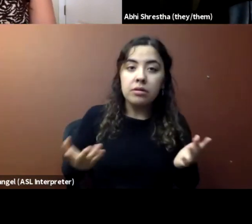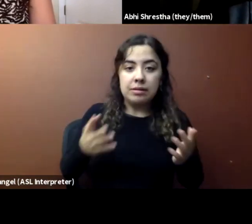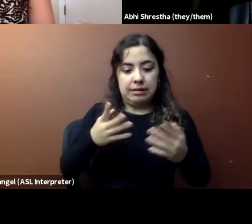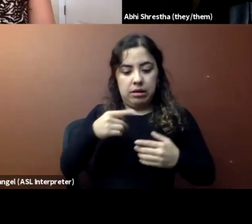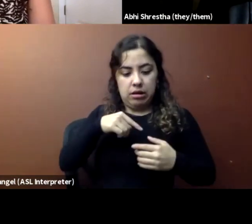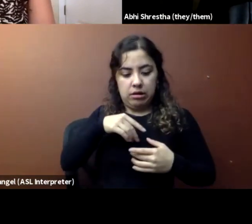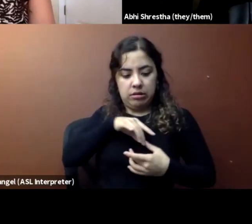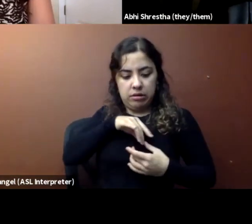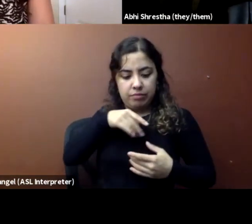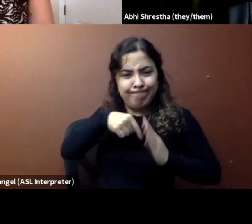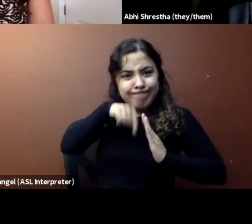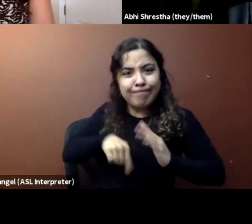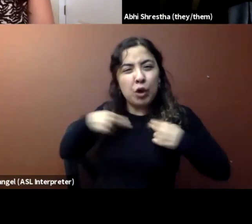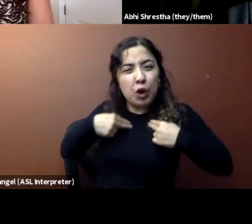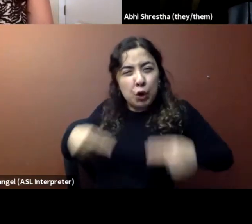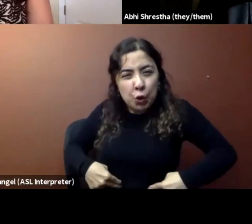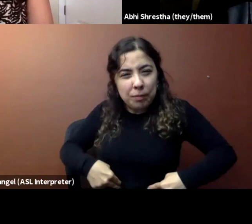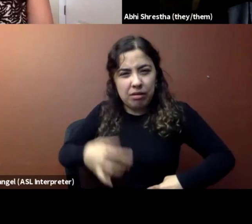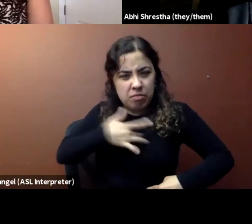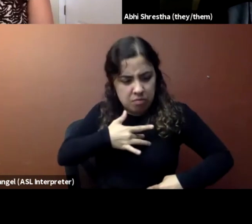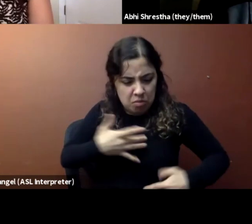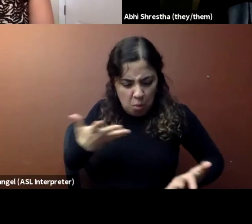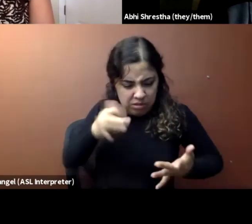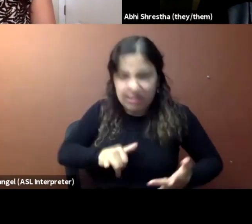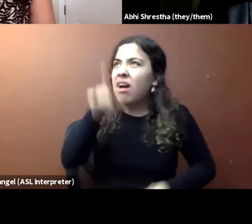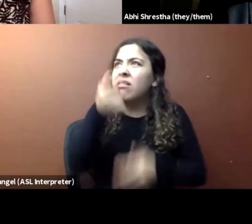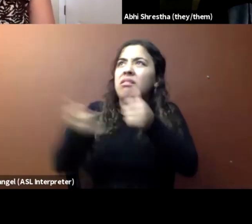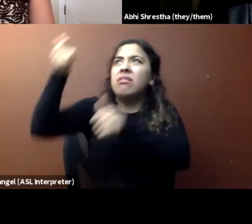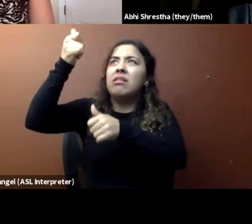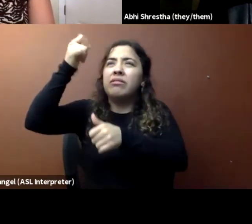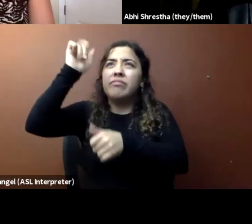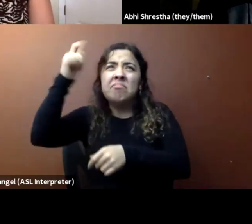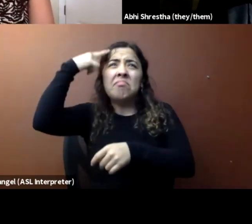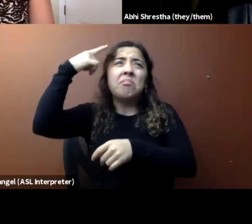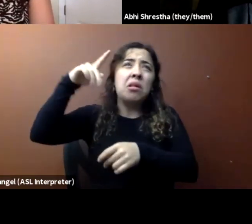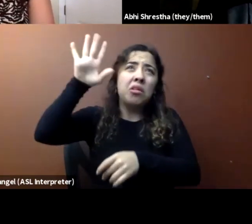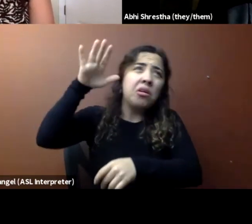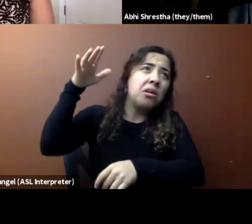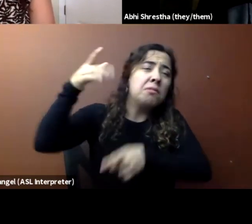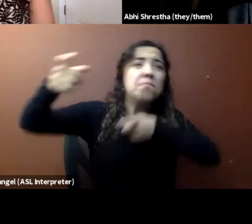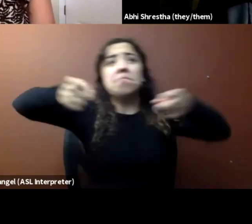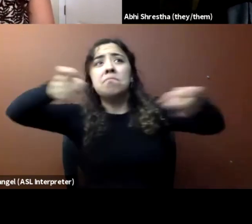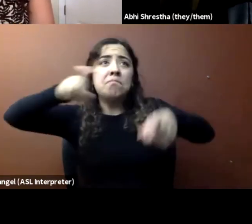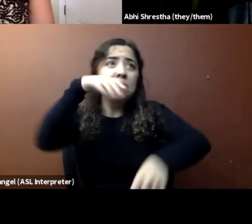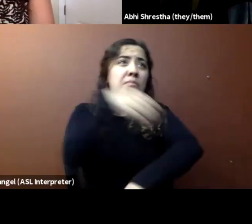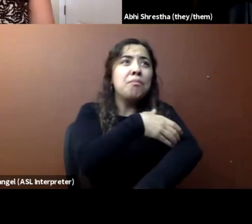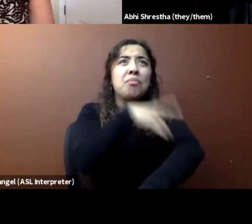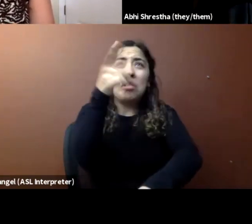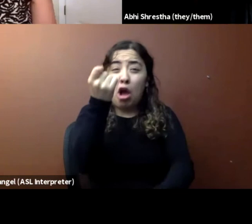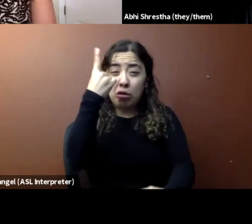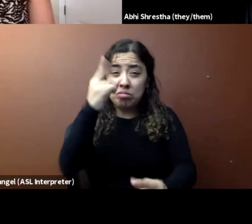they don't have the same understanding of what it means to be a society or to be just a person in the world. And so